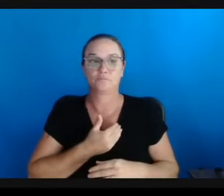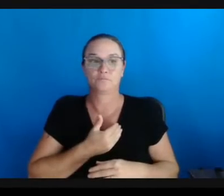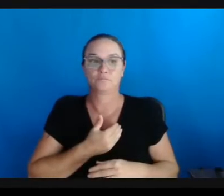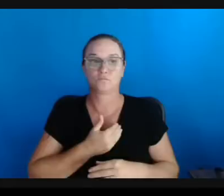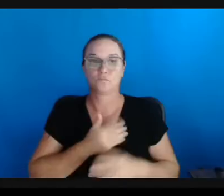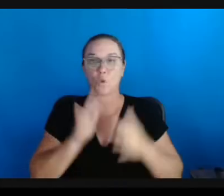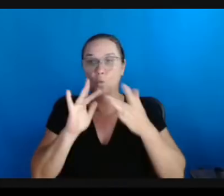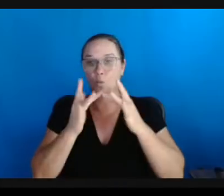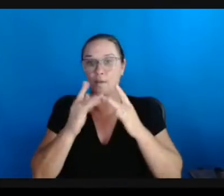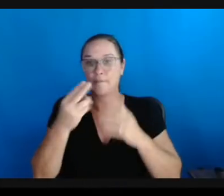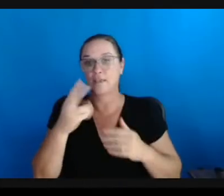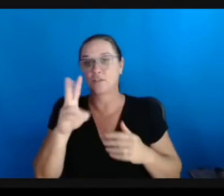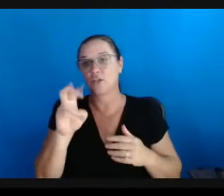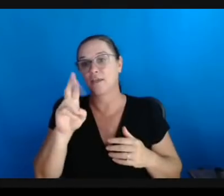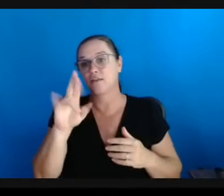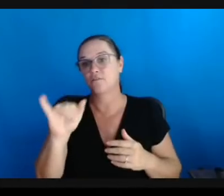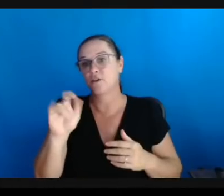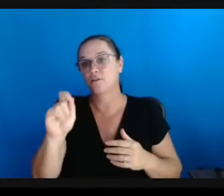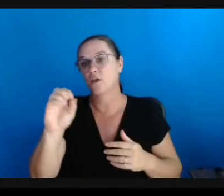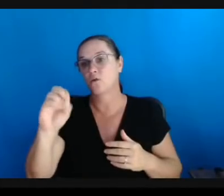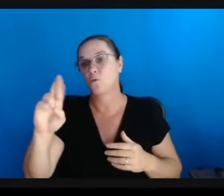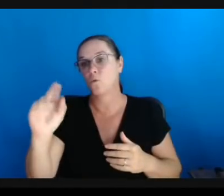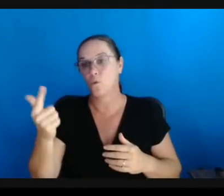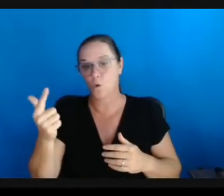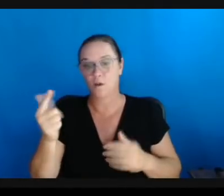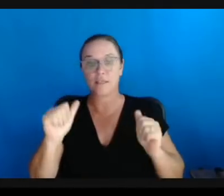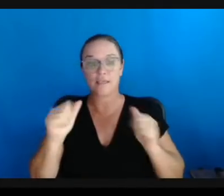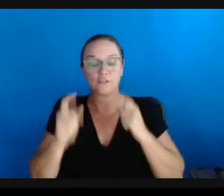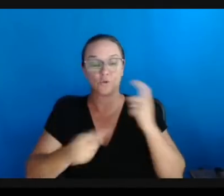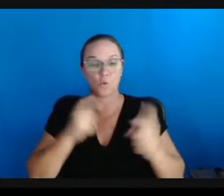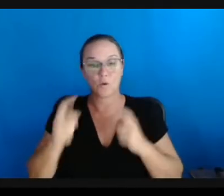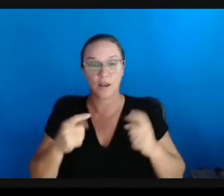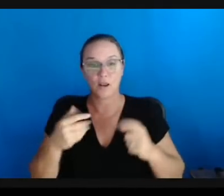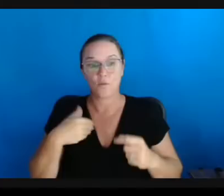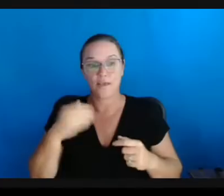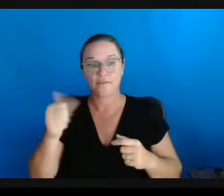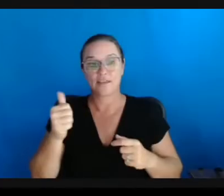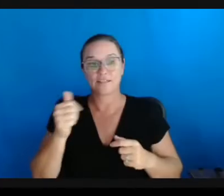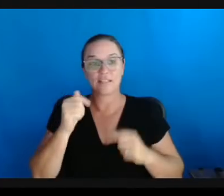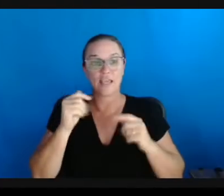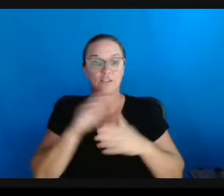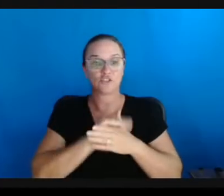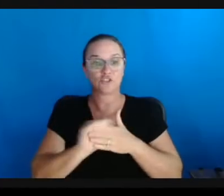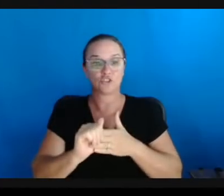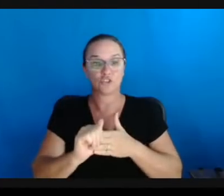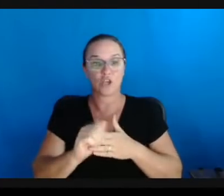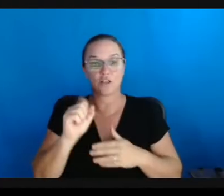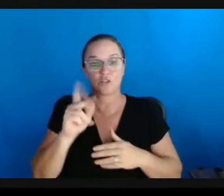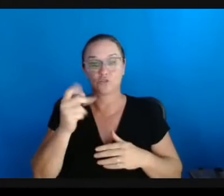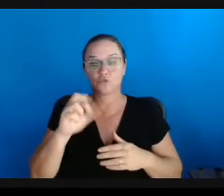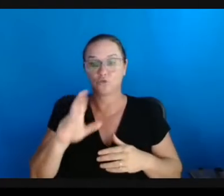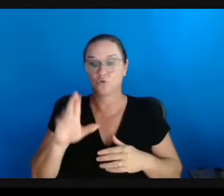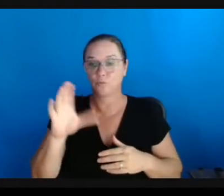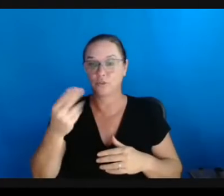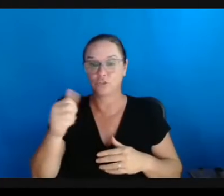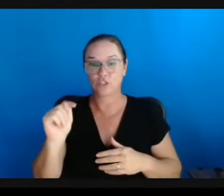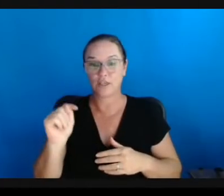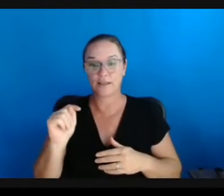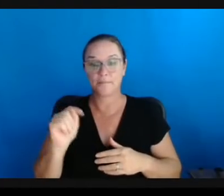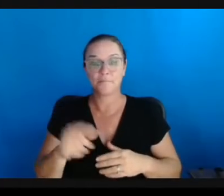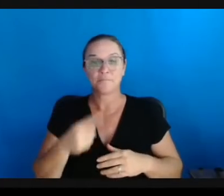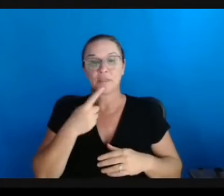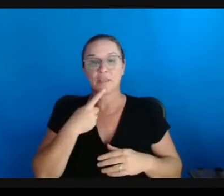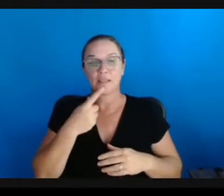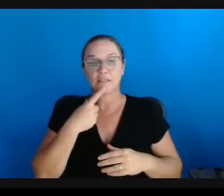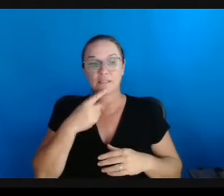webpage, hveri.org. You can donate to us. We have a $10 super chat from Don Stringer. It says the episode 20 fountain